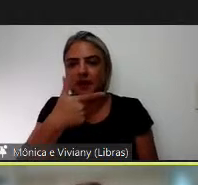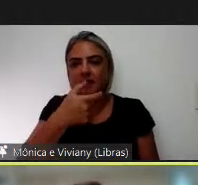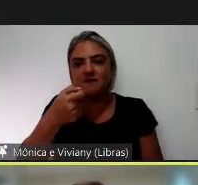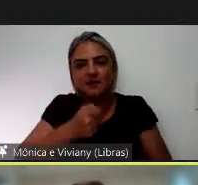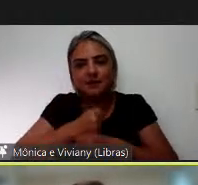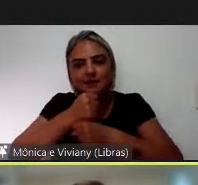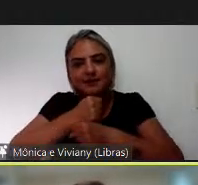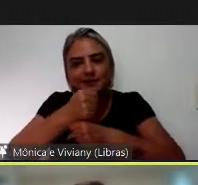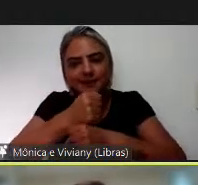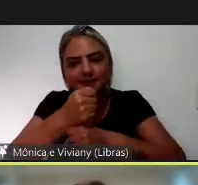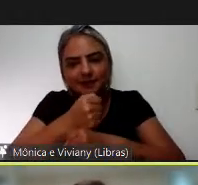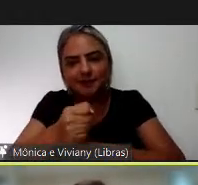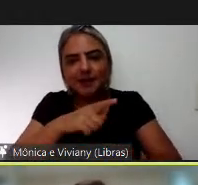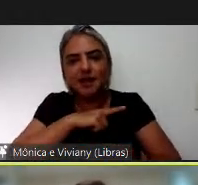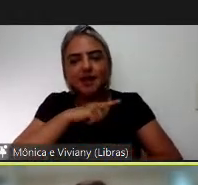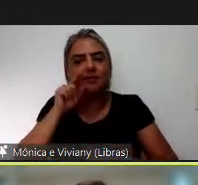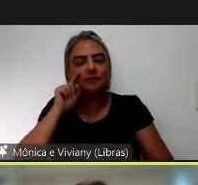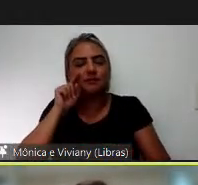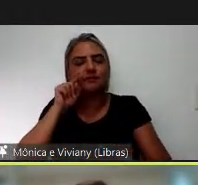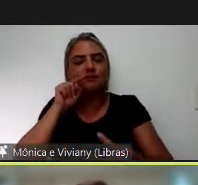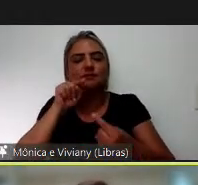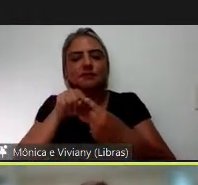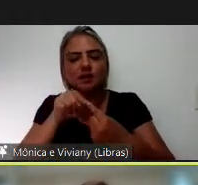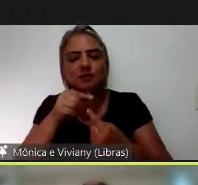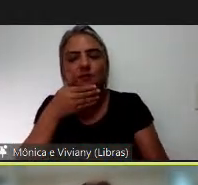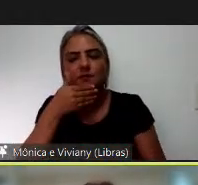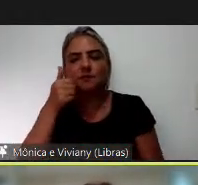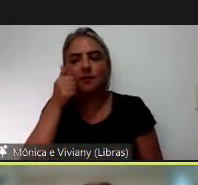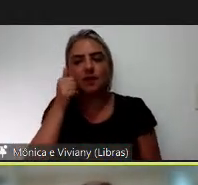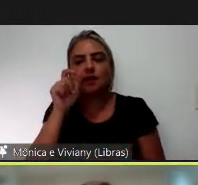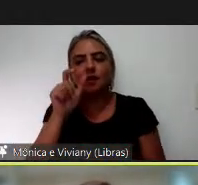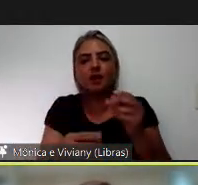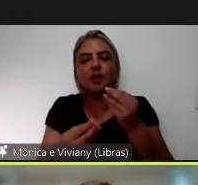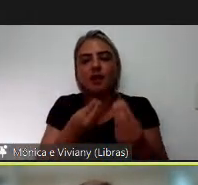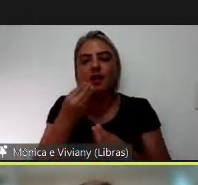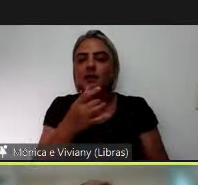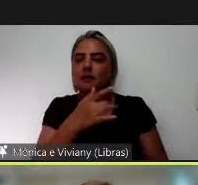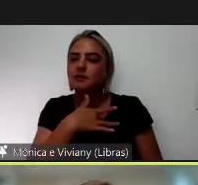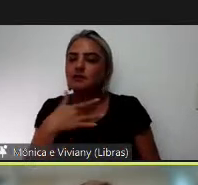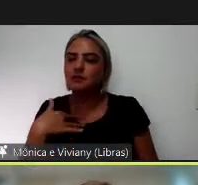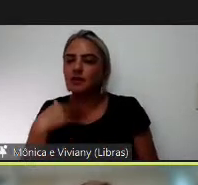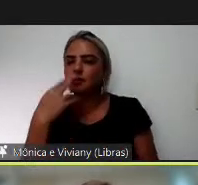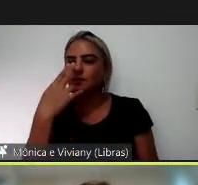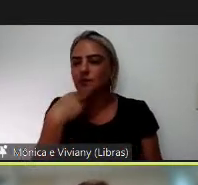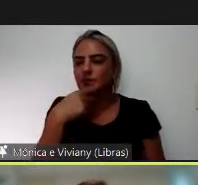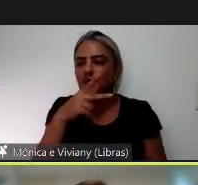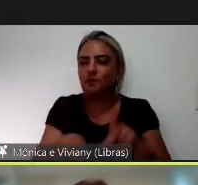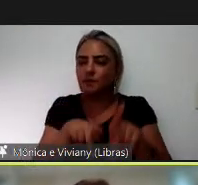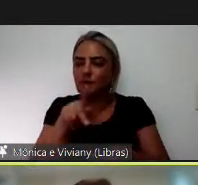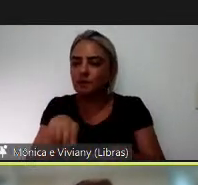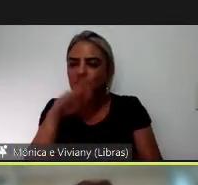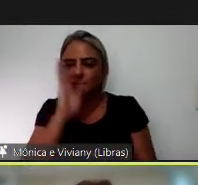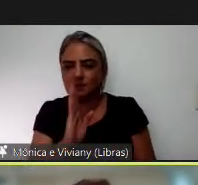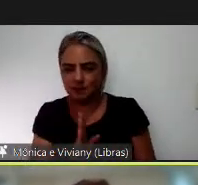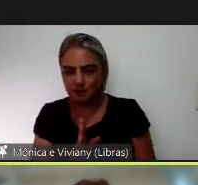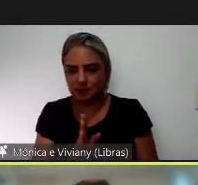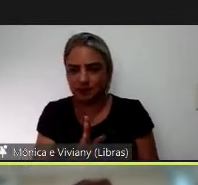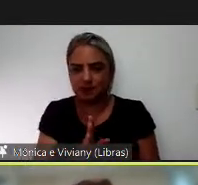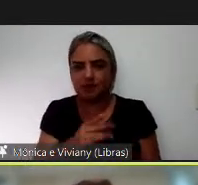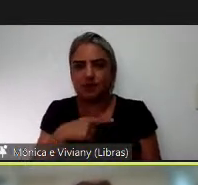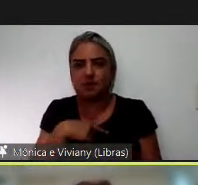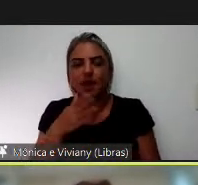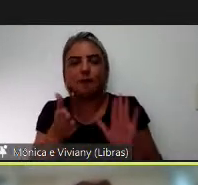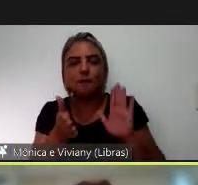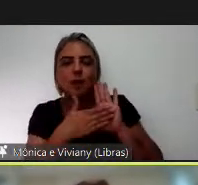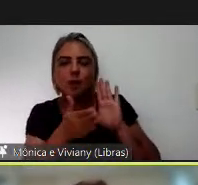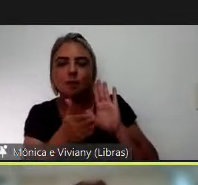nutrition has 20 years, and it has as a goal to improve the health condition and the nutrition condition of